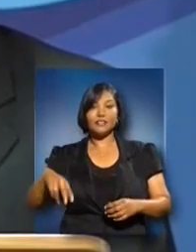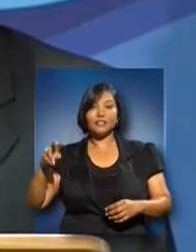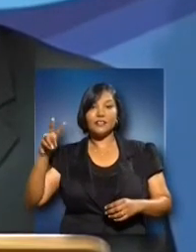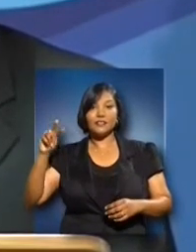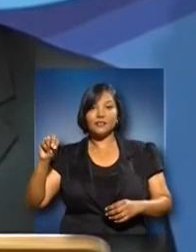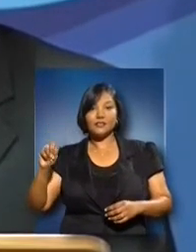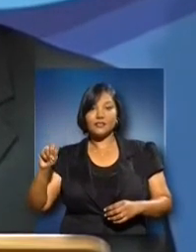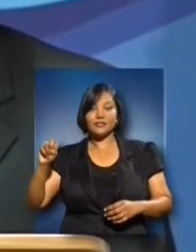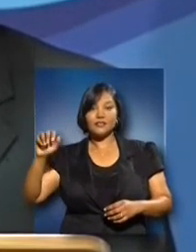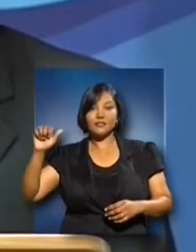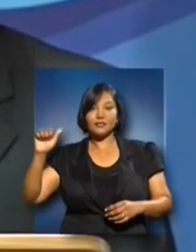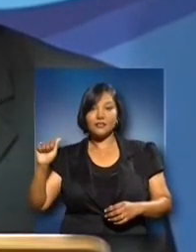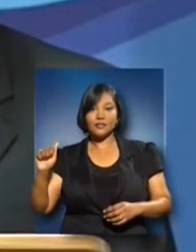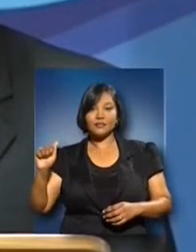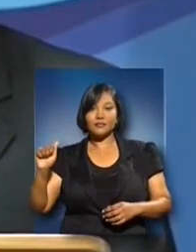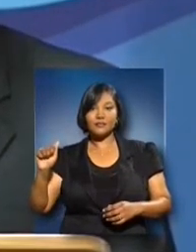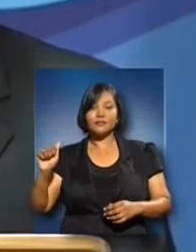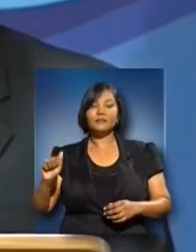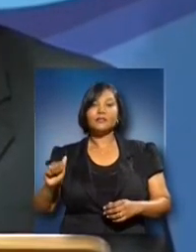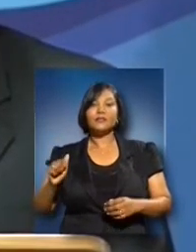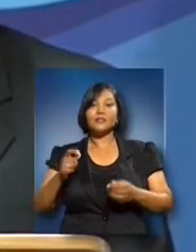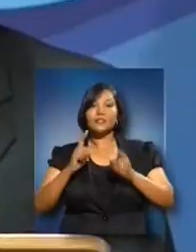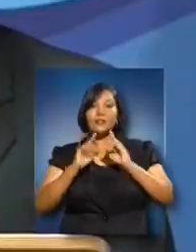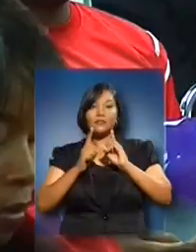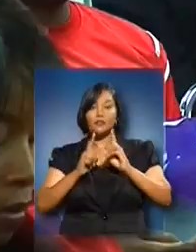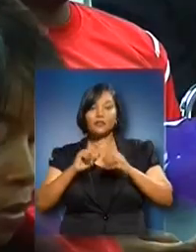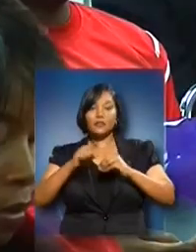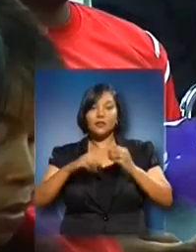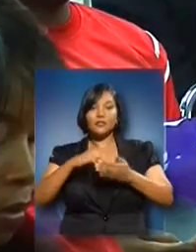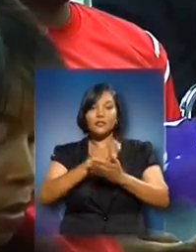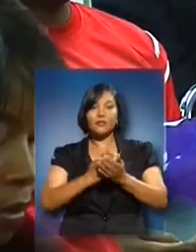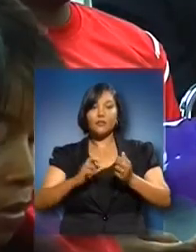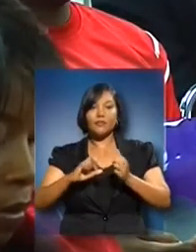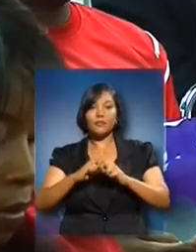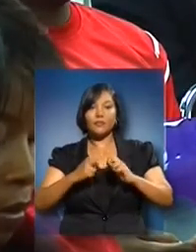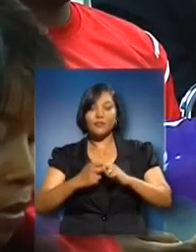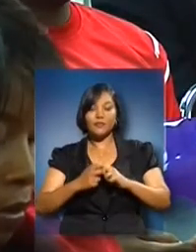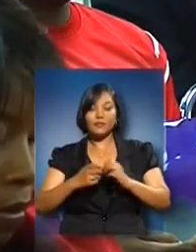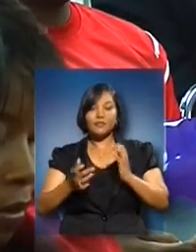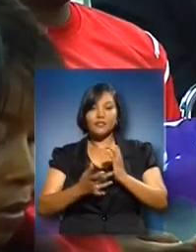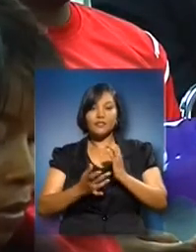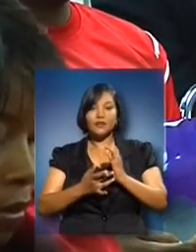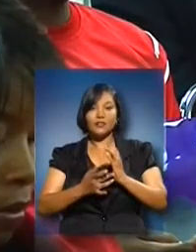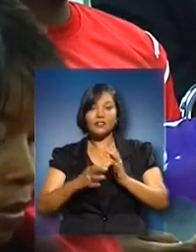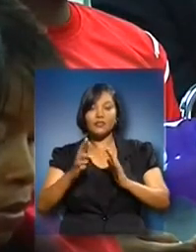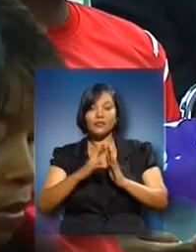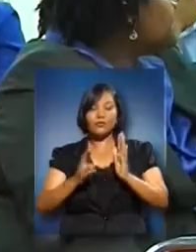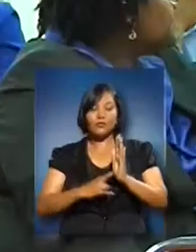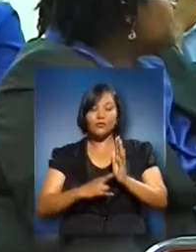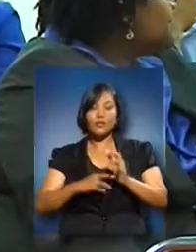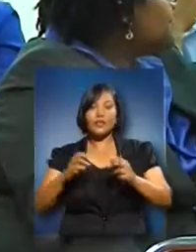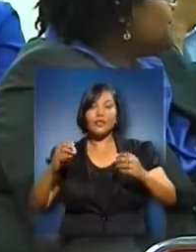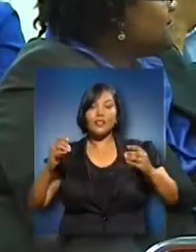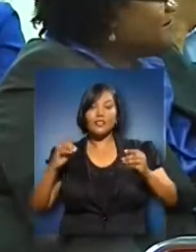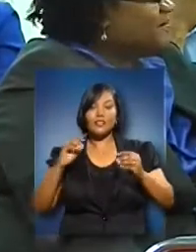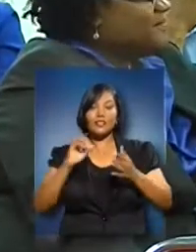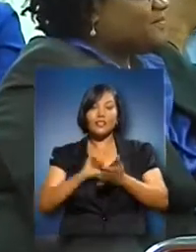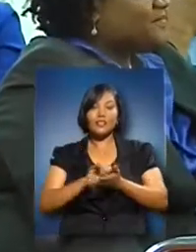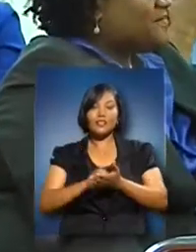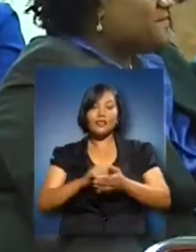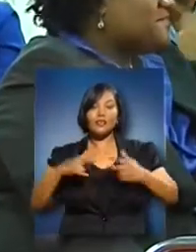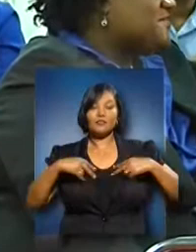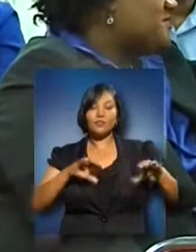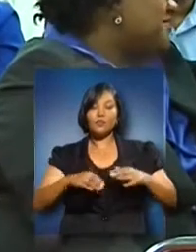and Tobago, Mr. Nazir Aladdin, outlined the significant technical and regulatory work